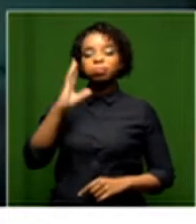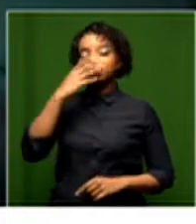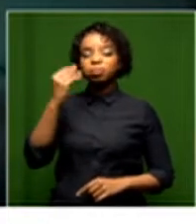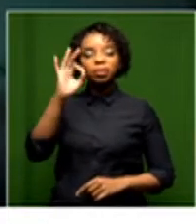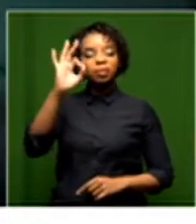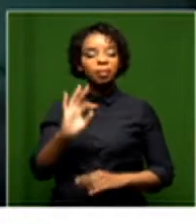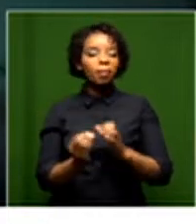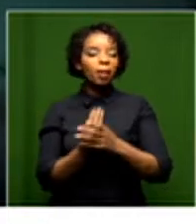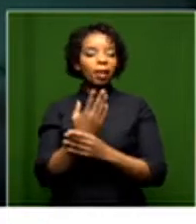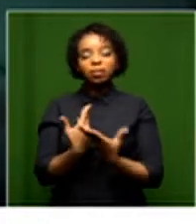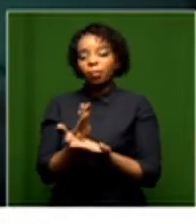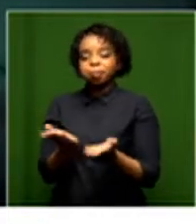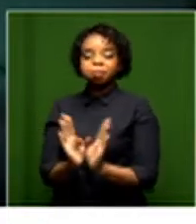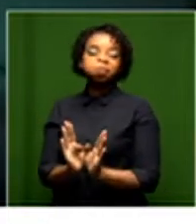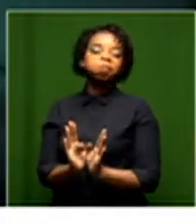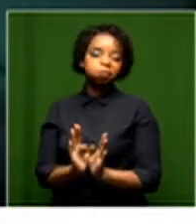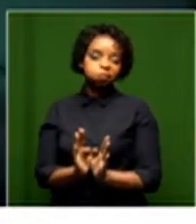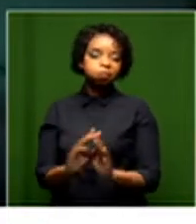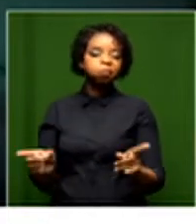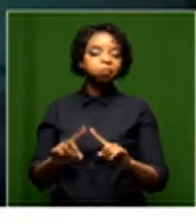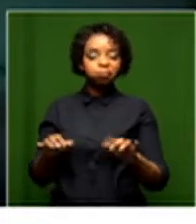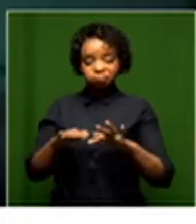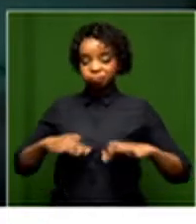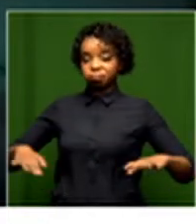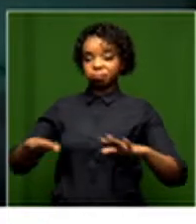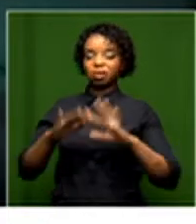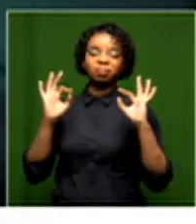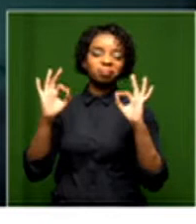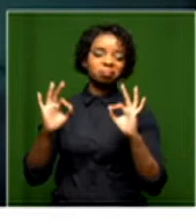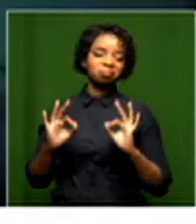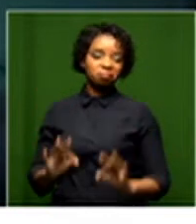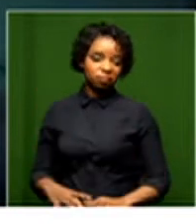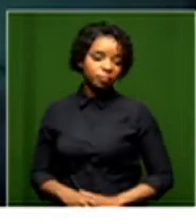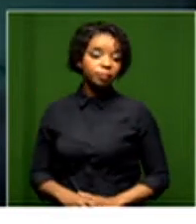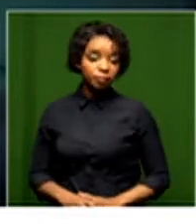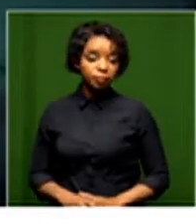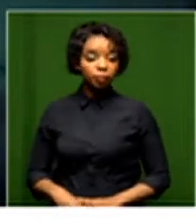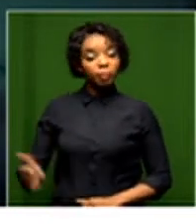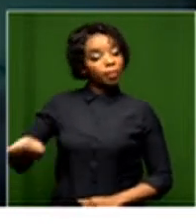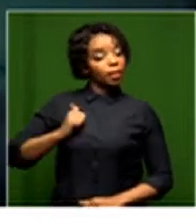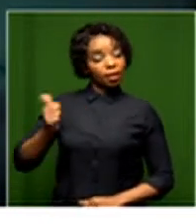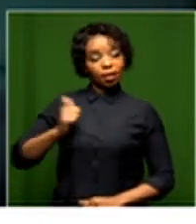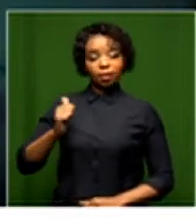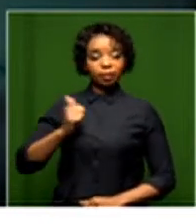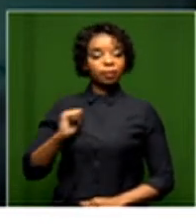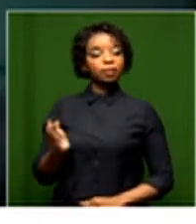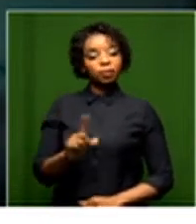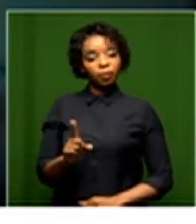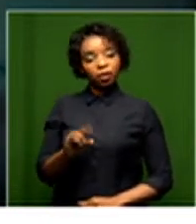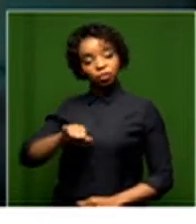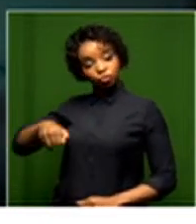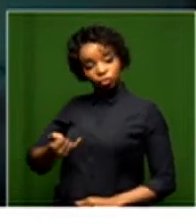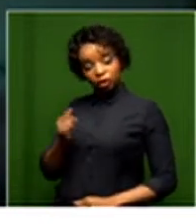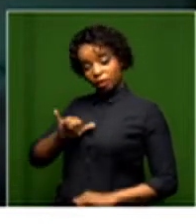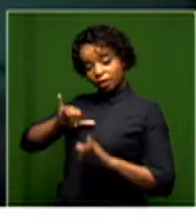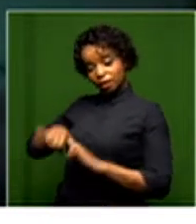It's just such a lovely environment to get out into. And those people who are fortunate enough to live in Johannesburg, the